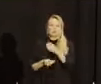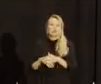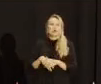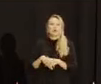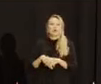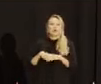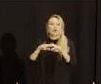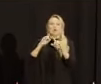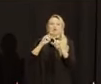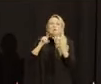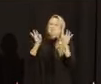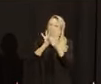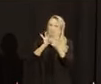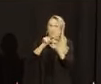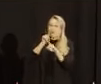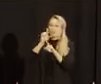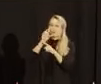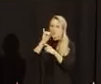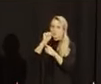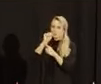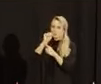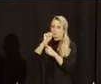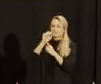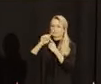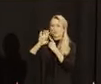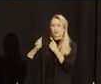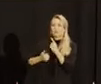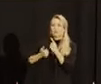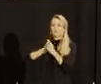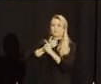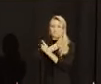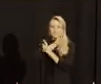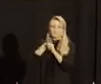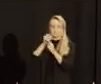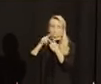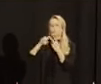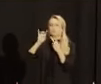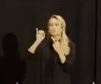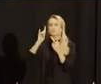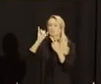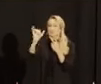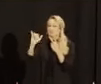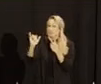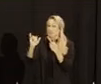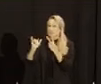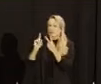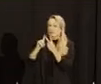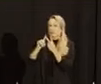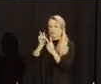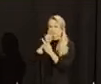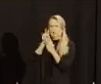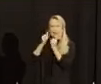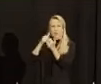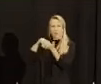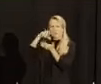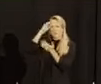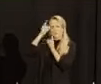Lois and Judy is not to be afraid to demand the future that you